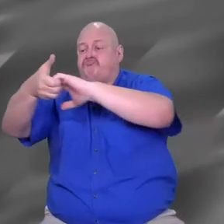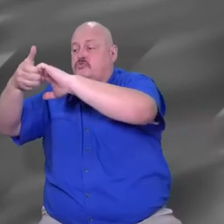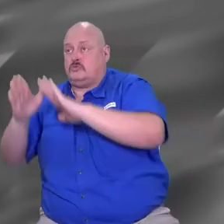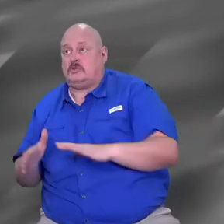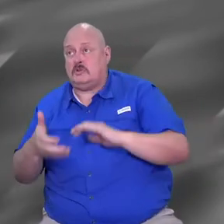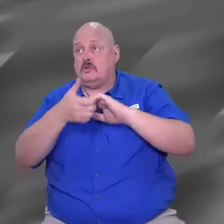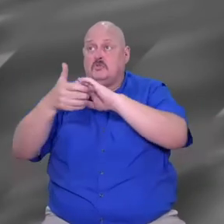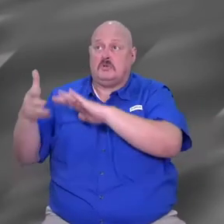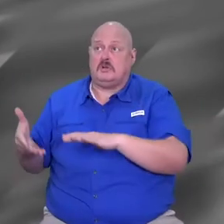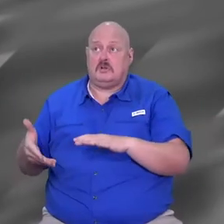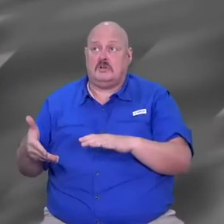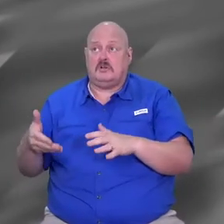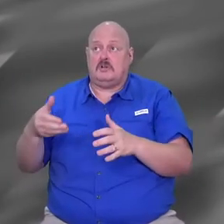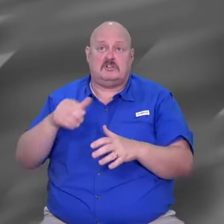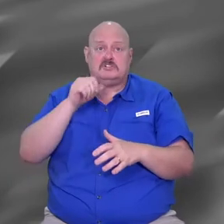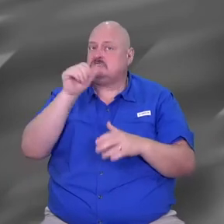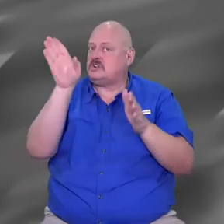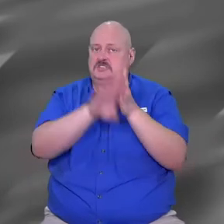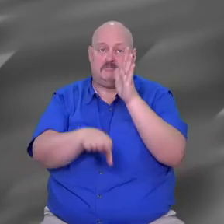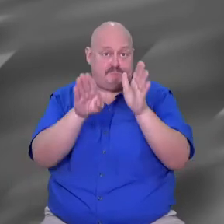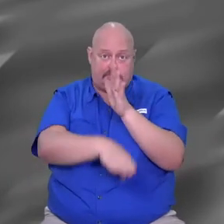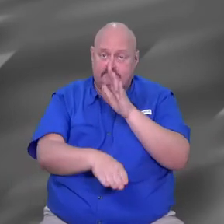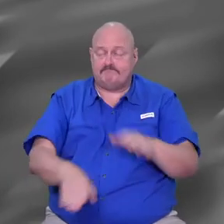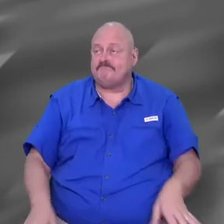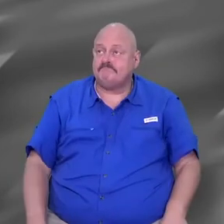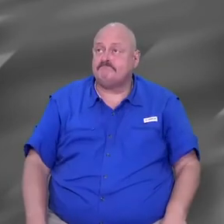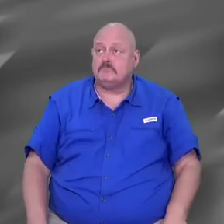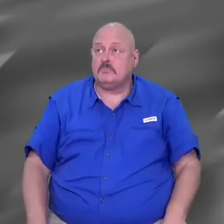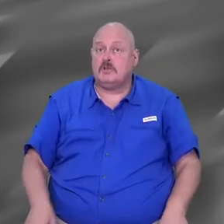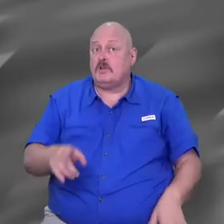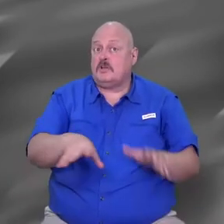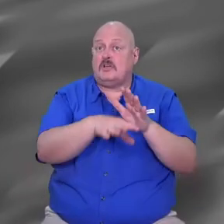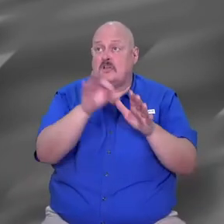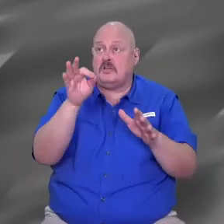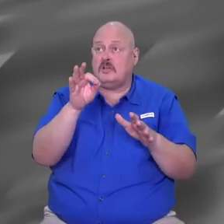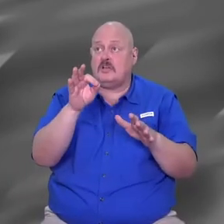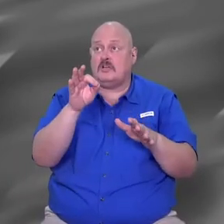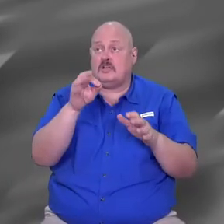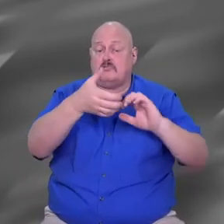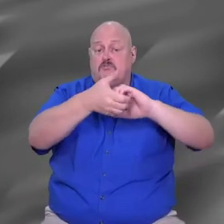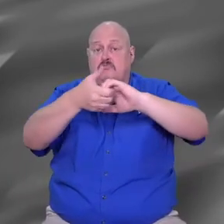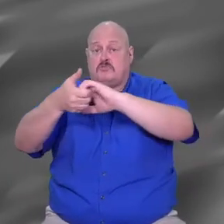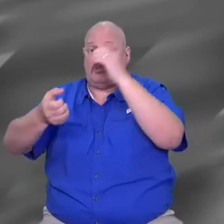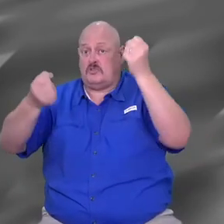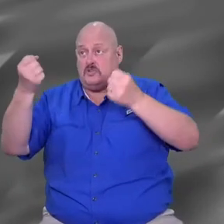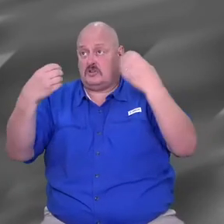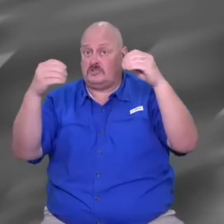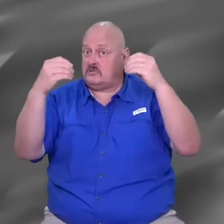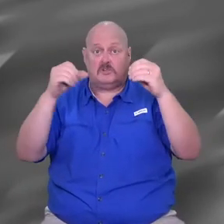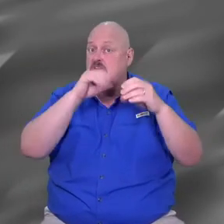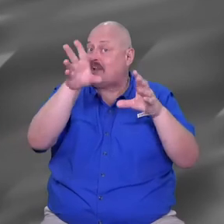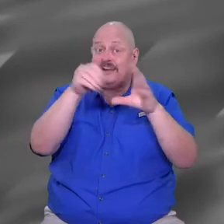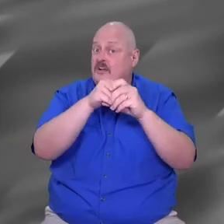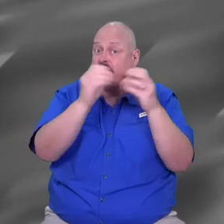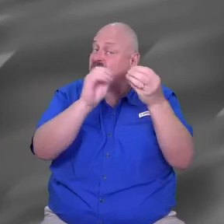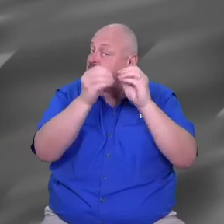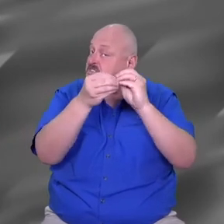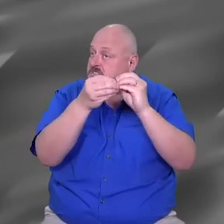wrecker services are not cheap. And you discover that to tow your car to the shop, not including getting it